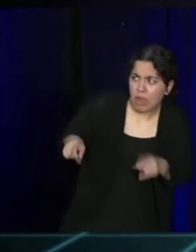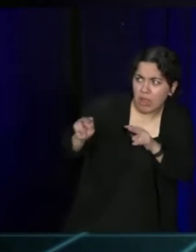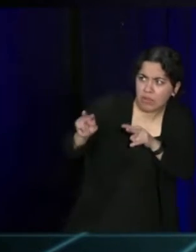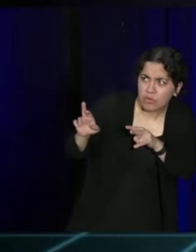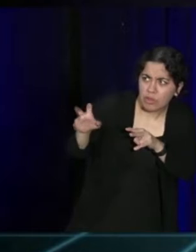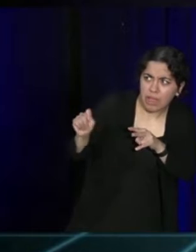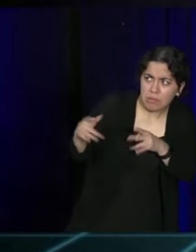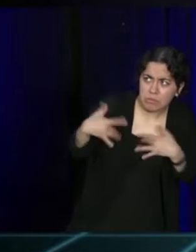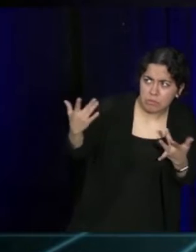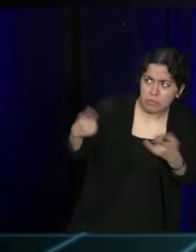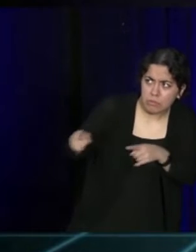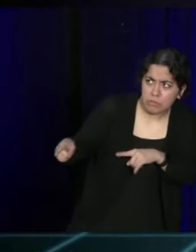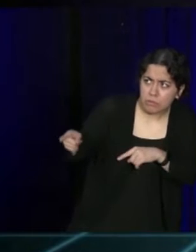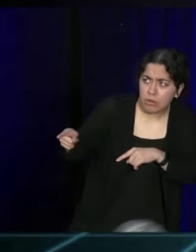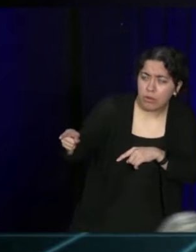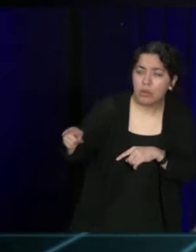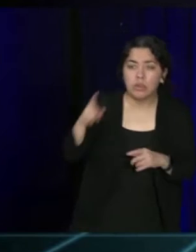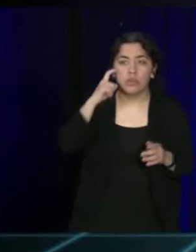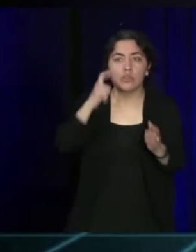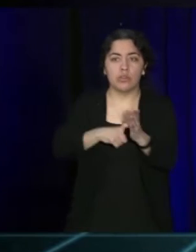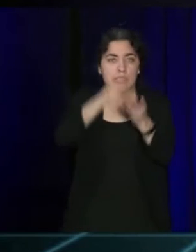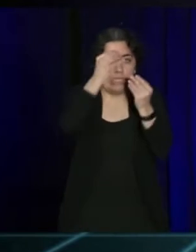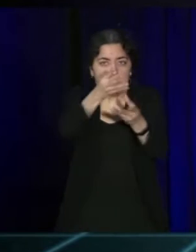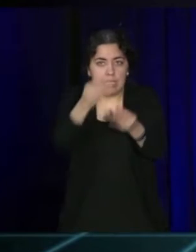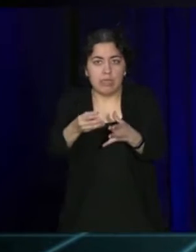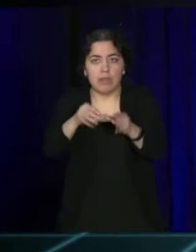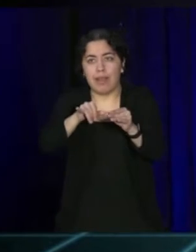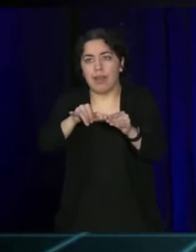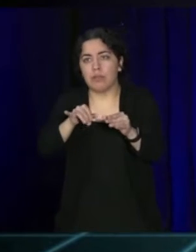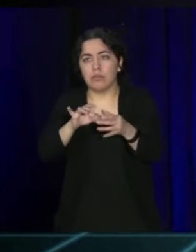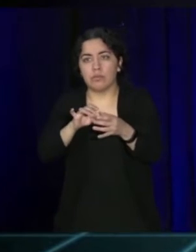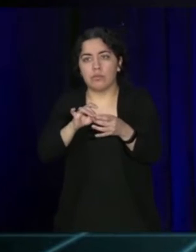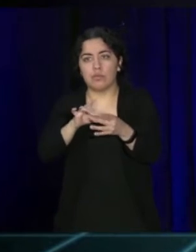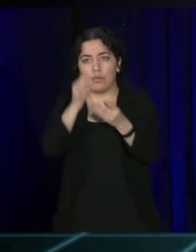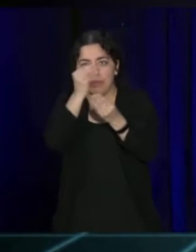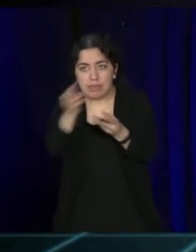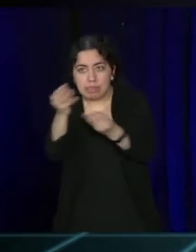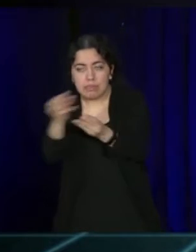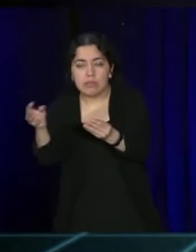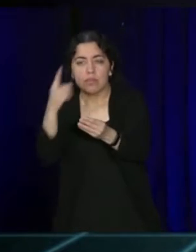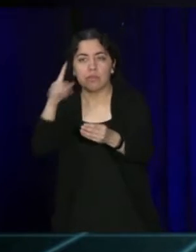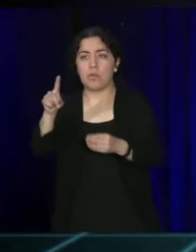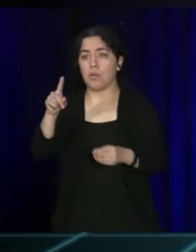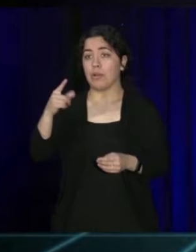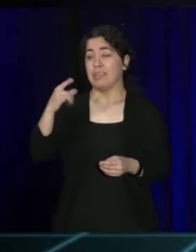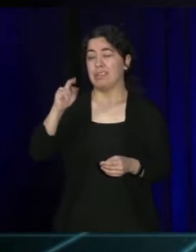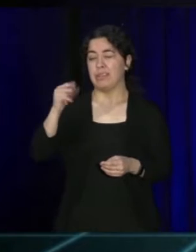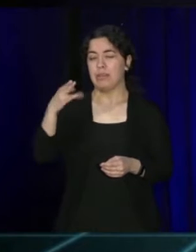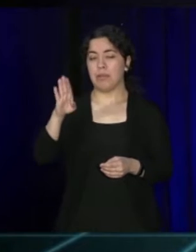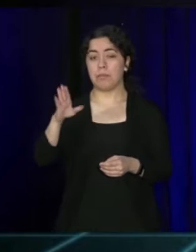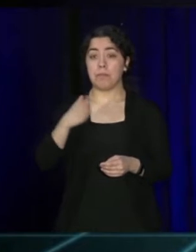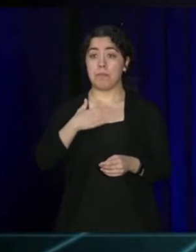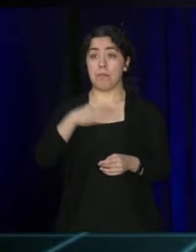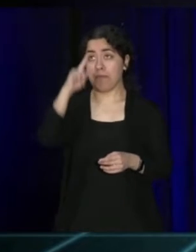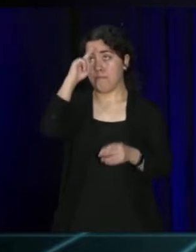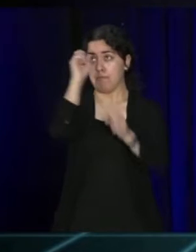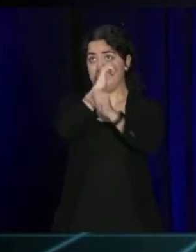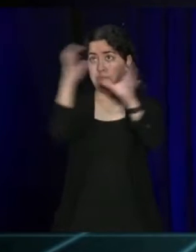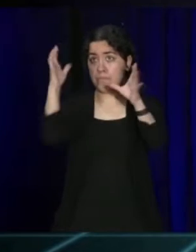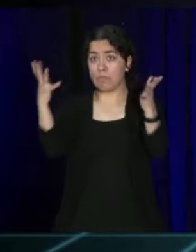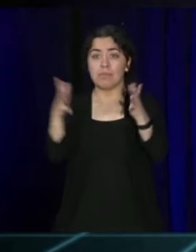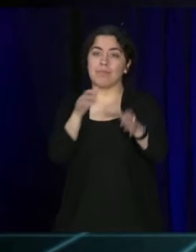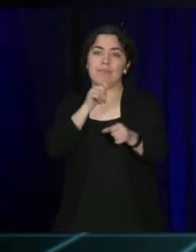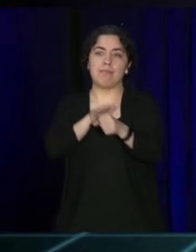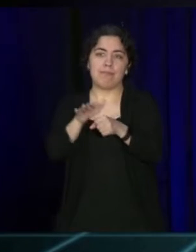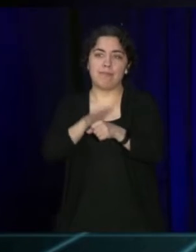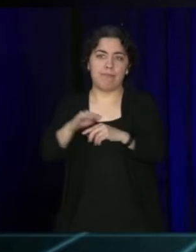of beta and the alpha, or the release candidates specifically on GitHub. But in my mind, it wasn't enough. Like my